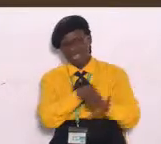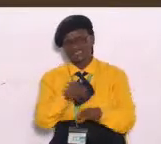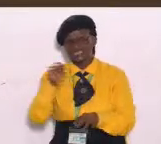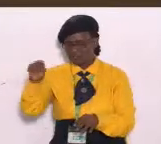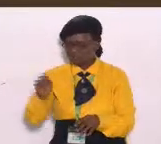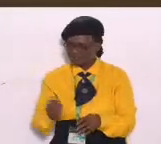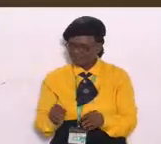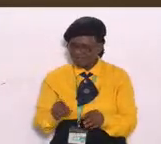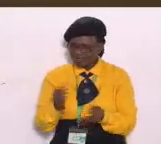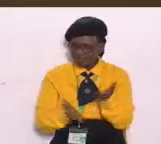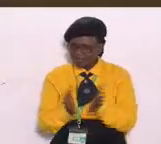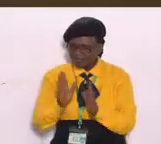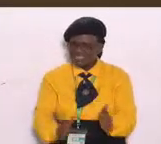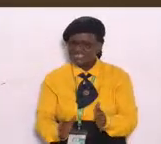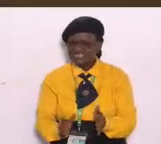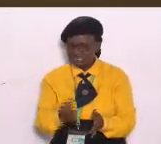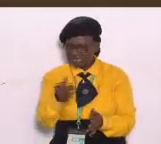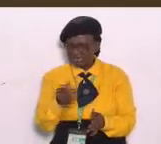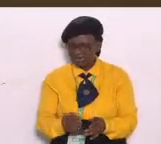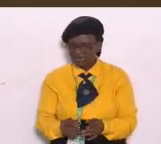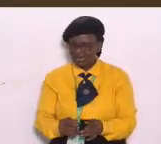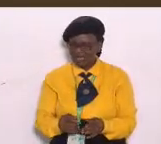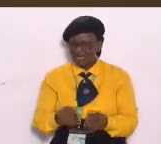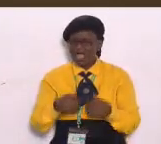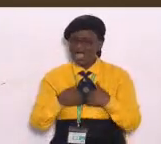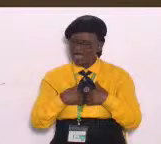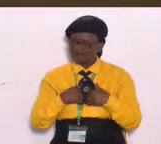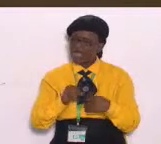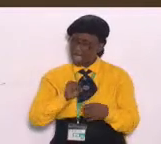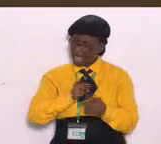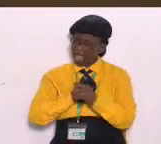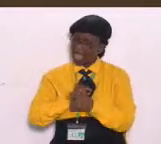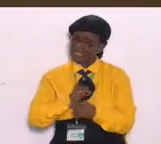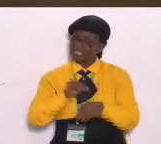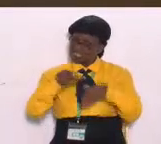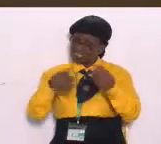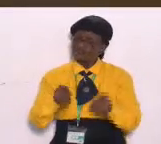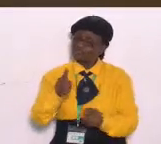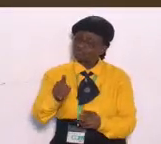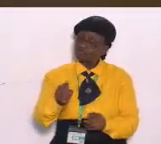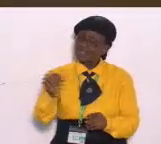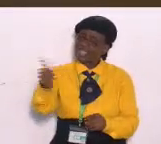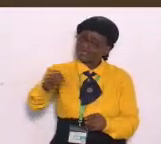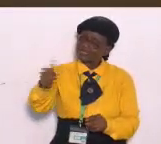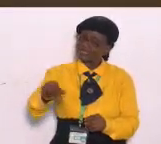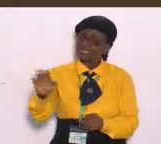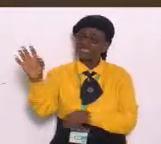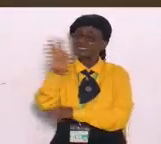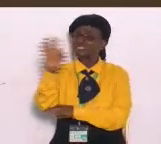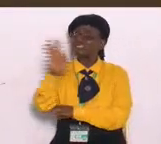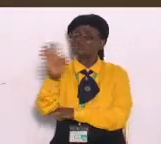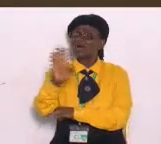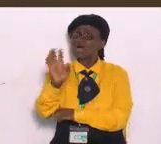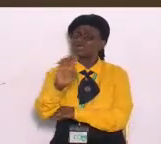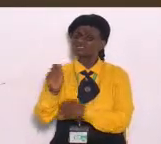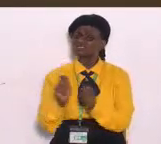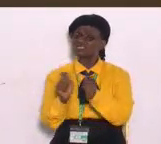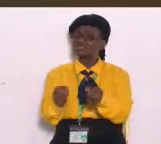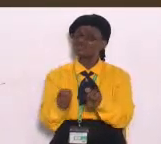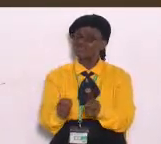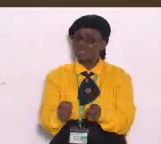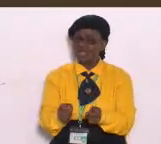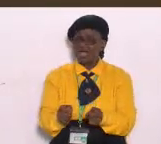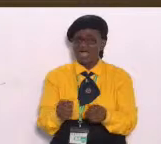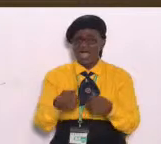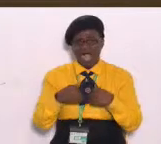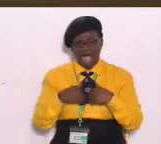messenger, have I given you any Christmas present? He said, no, sir. Have I given you one for the